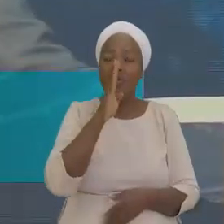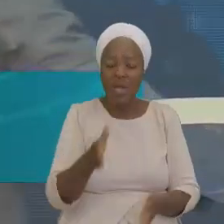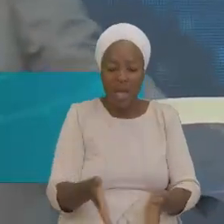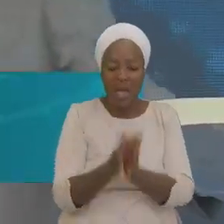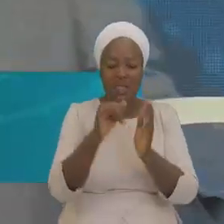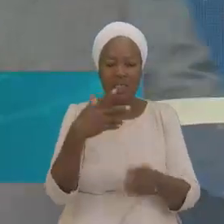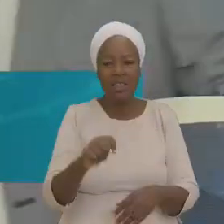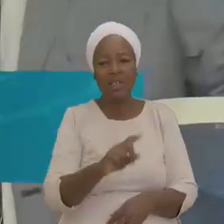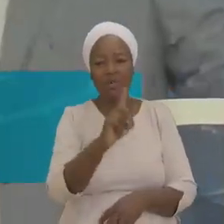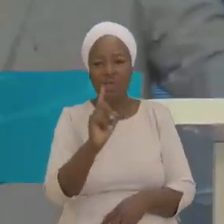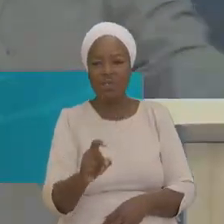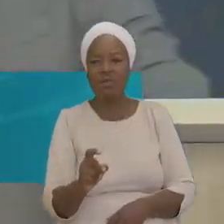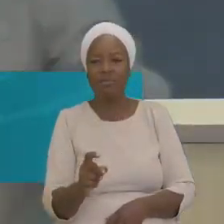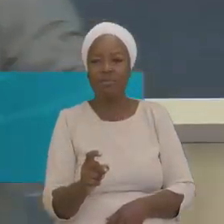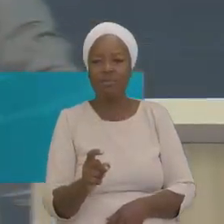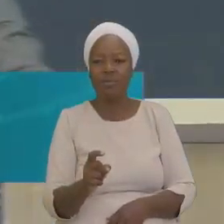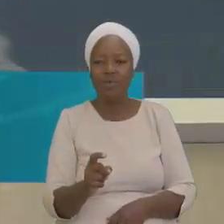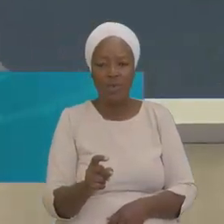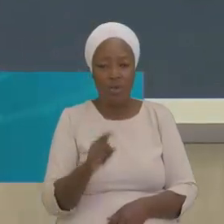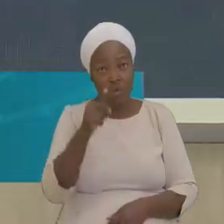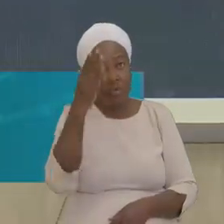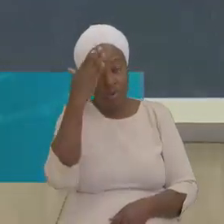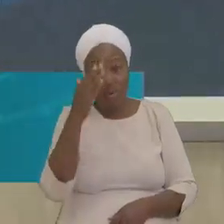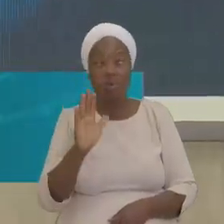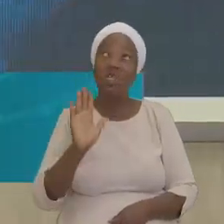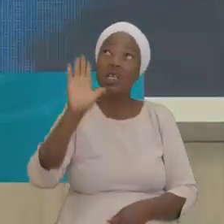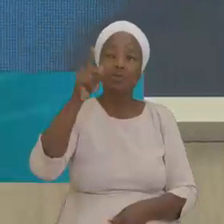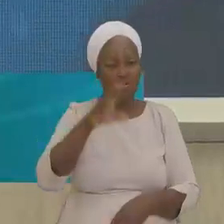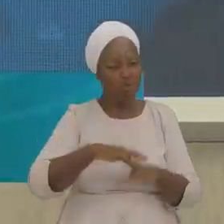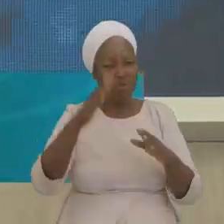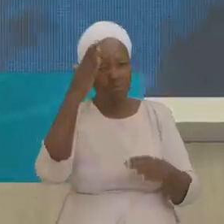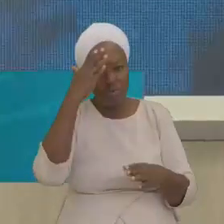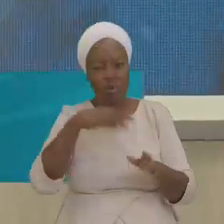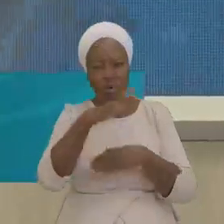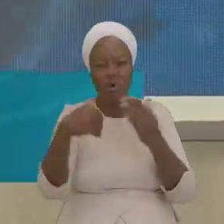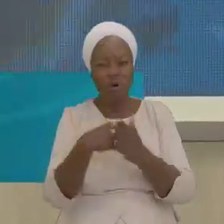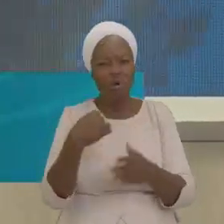question. You know him, you don't know all of him.